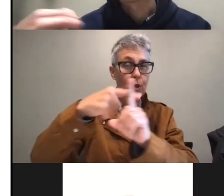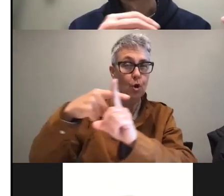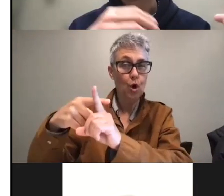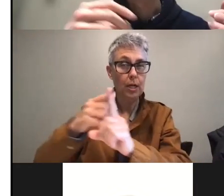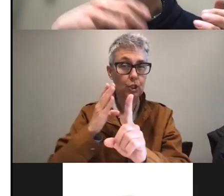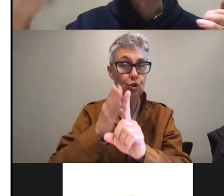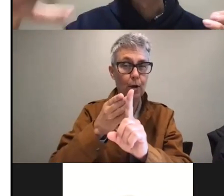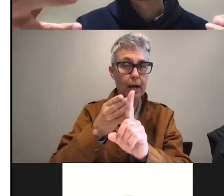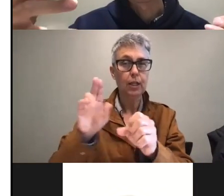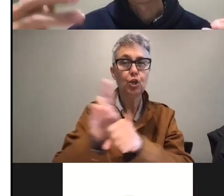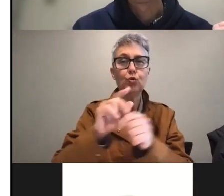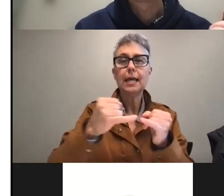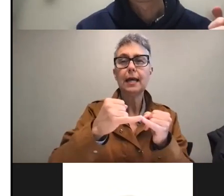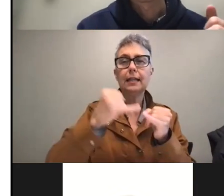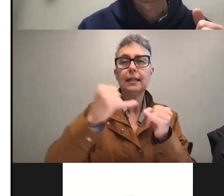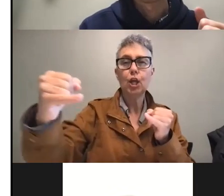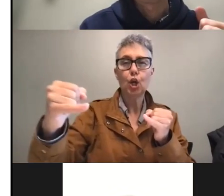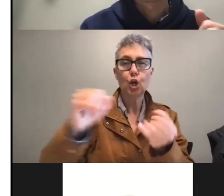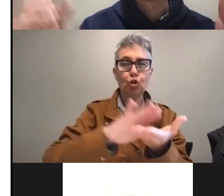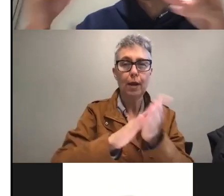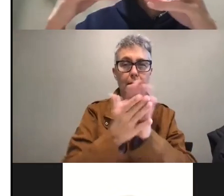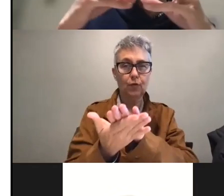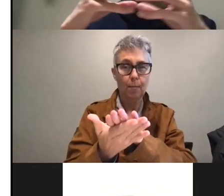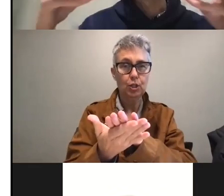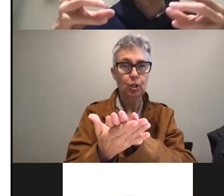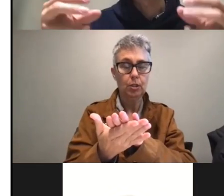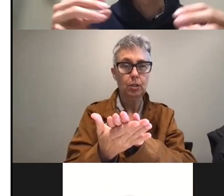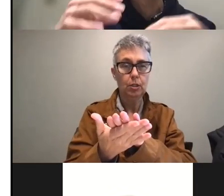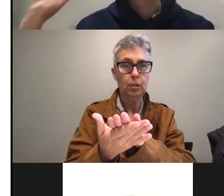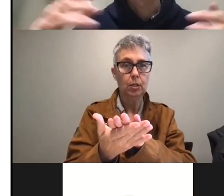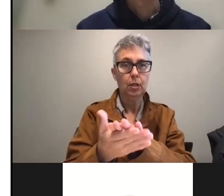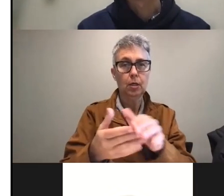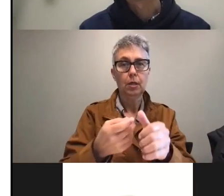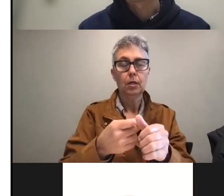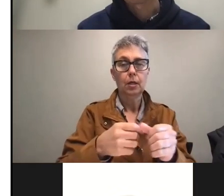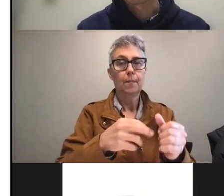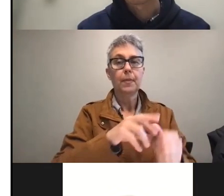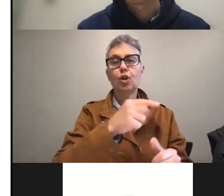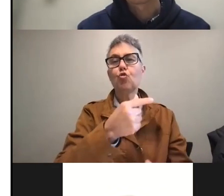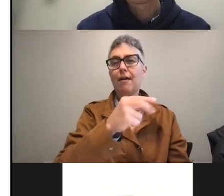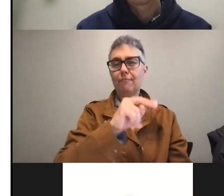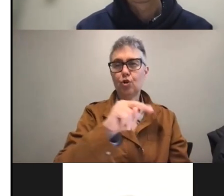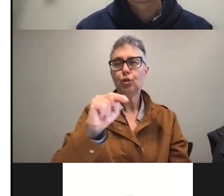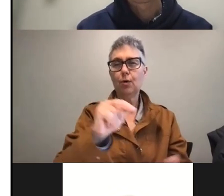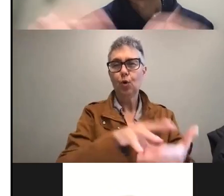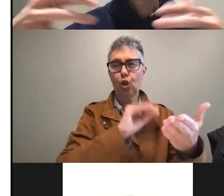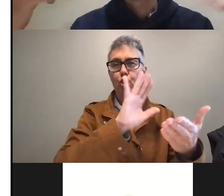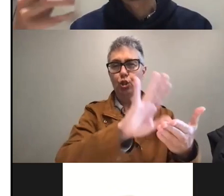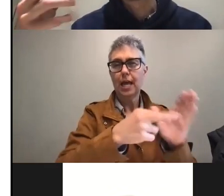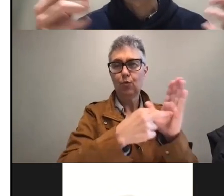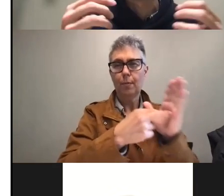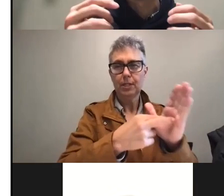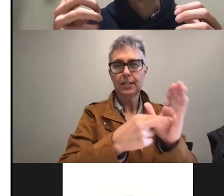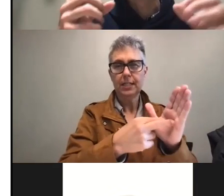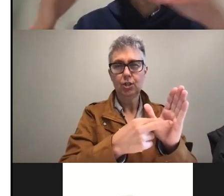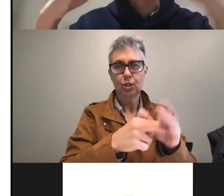directly, right, using this linear transformation from the hidden representation learned by the graph neural network, right? So it basically